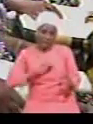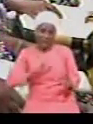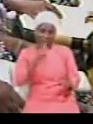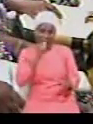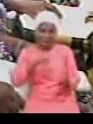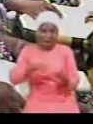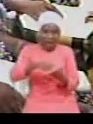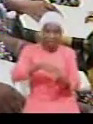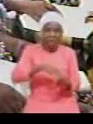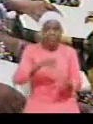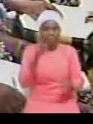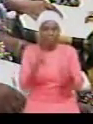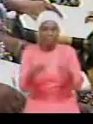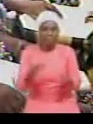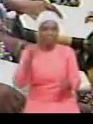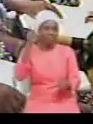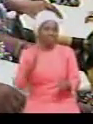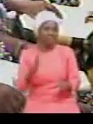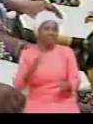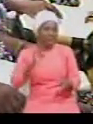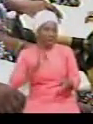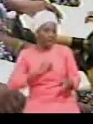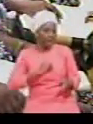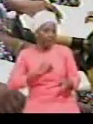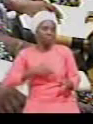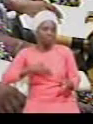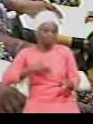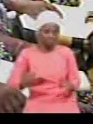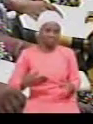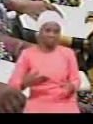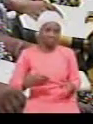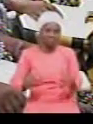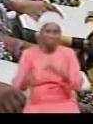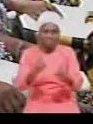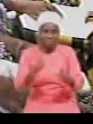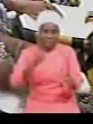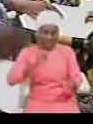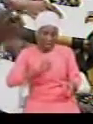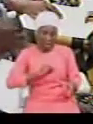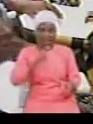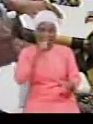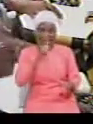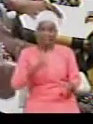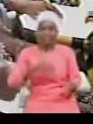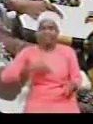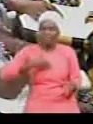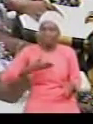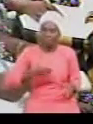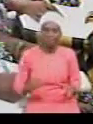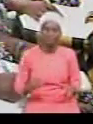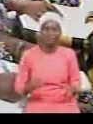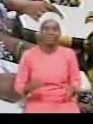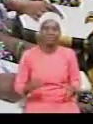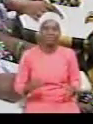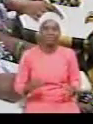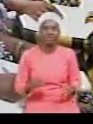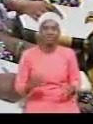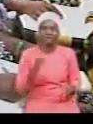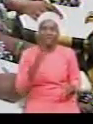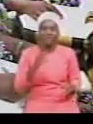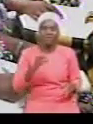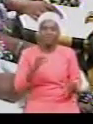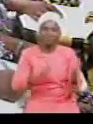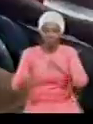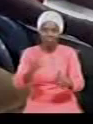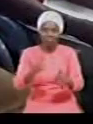God. I am willing. I said, I am willing. Somebody there, I